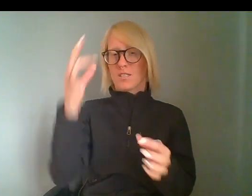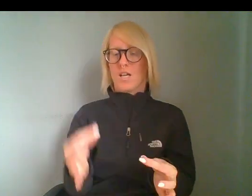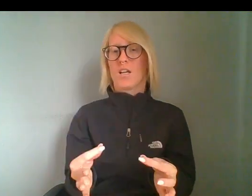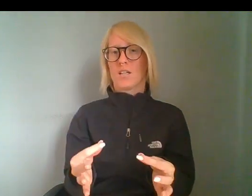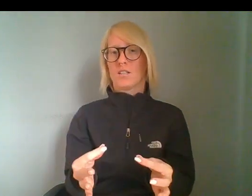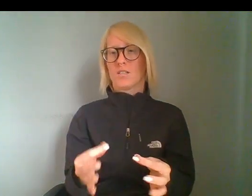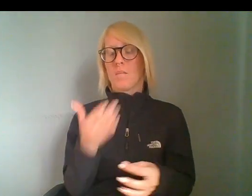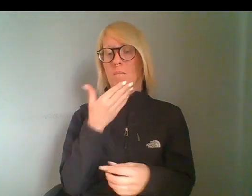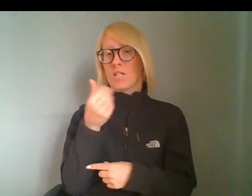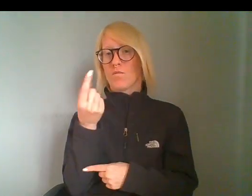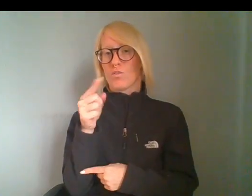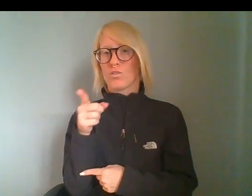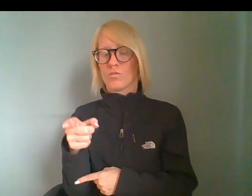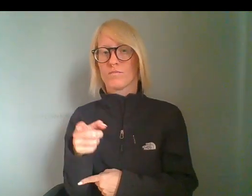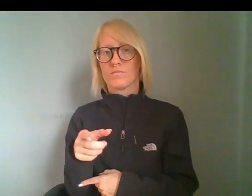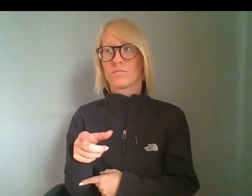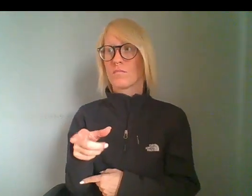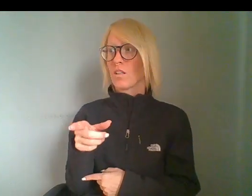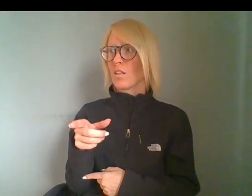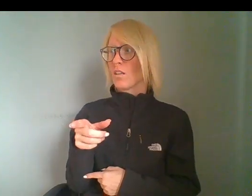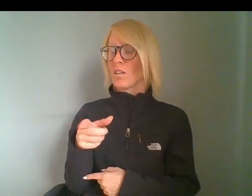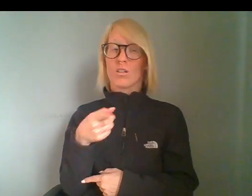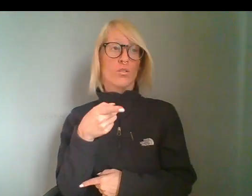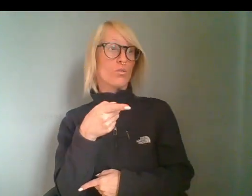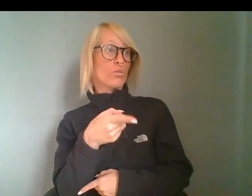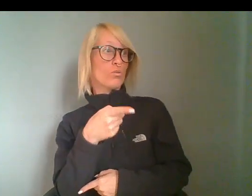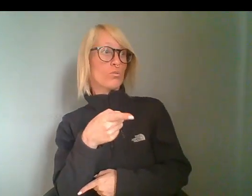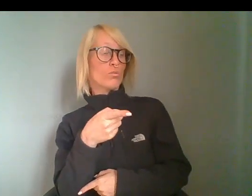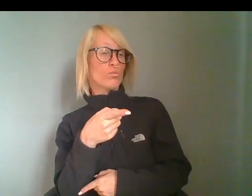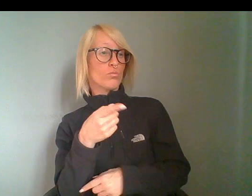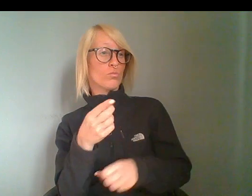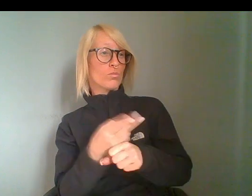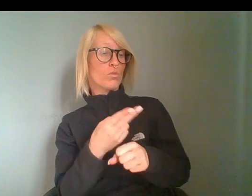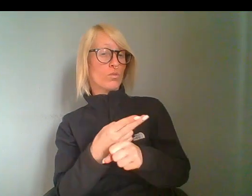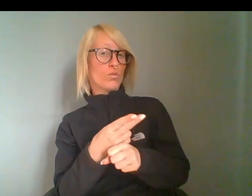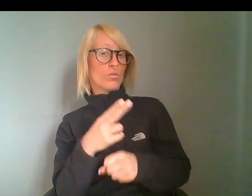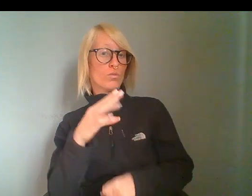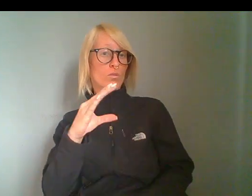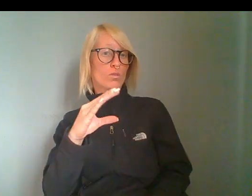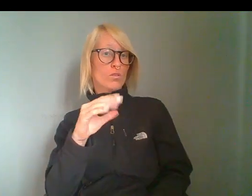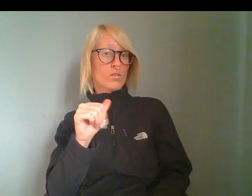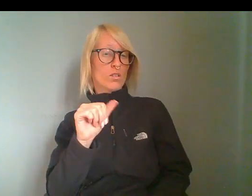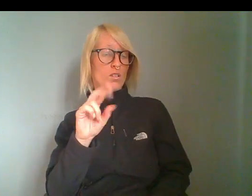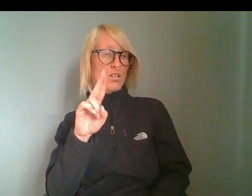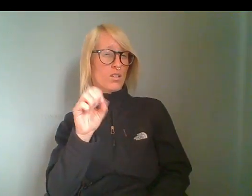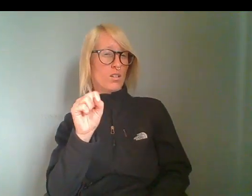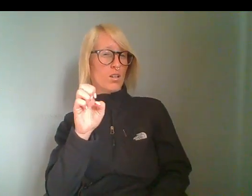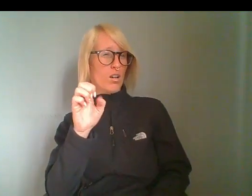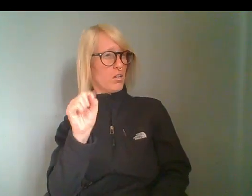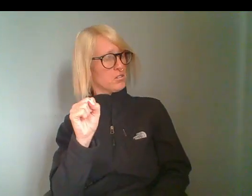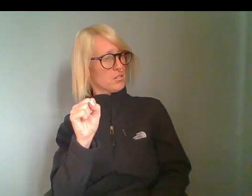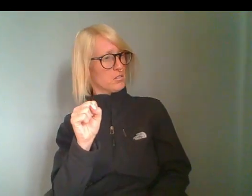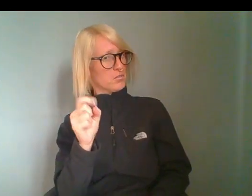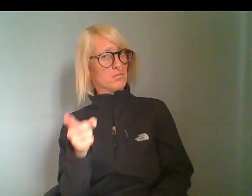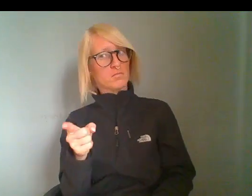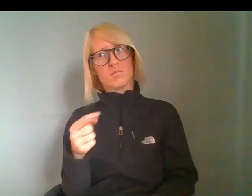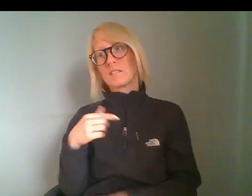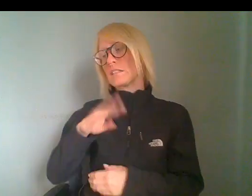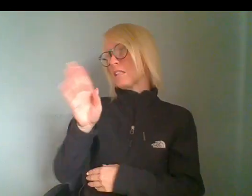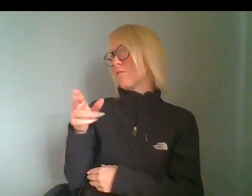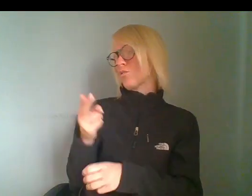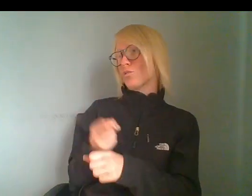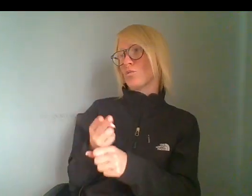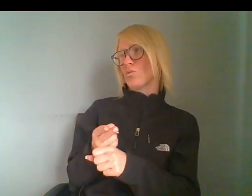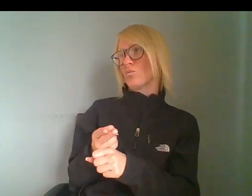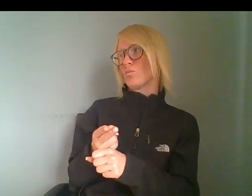Have you ever used Causes? I have not used Causes. I know Causes is a way on Facebook to raise money,